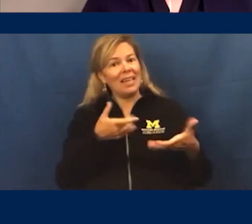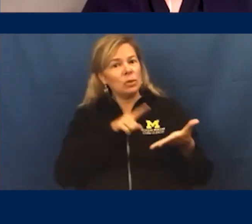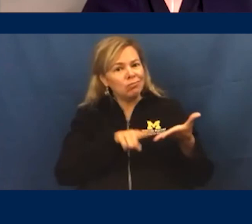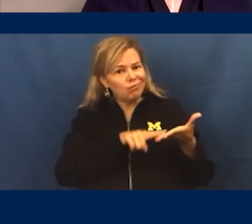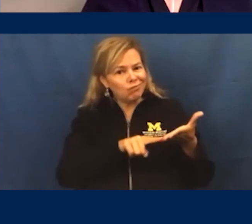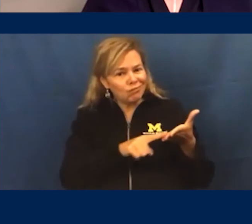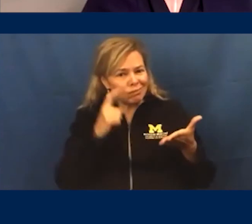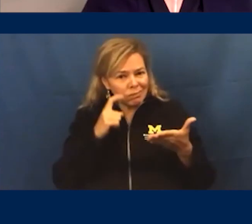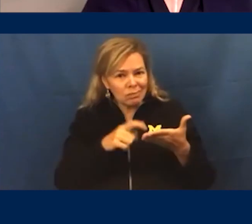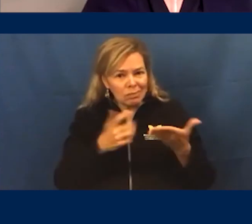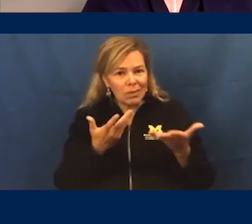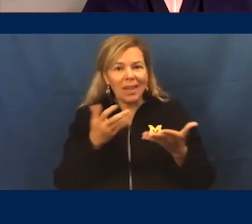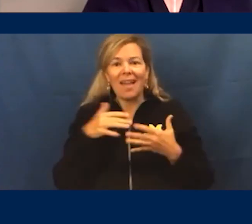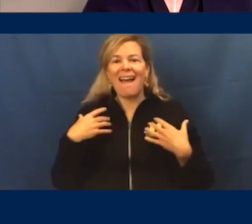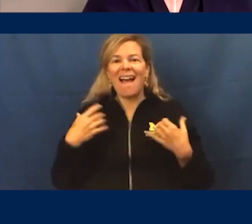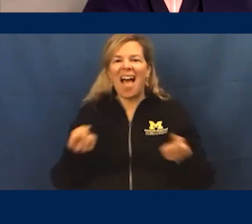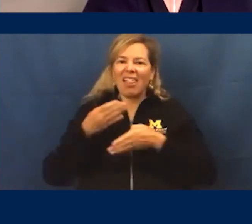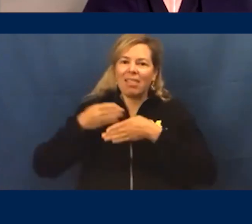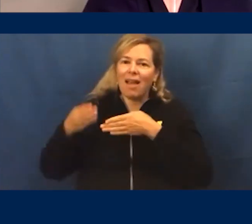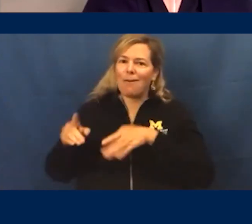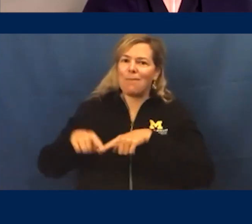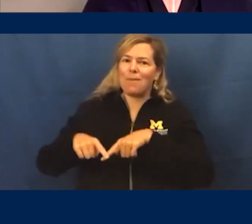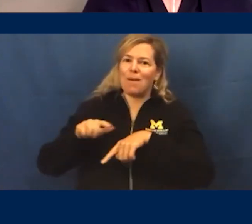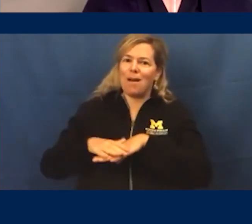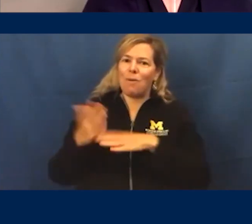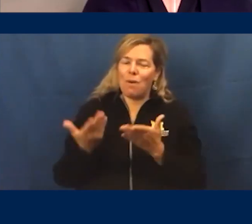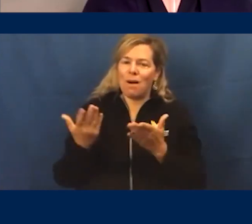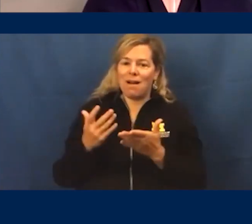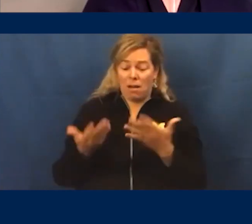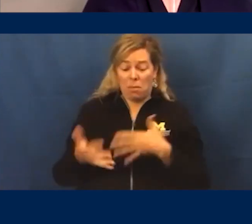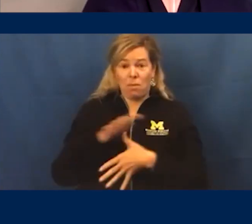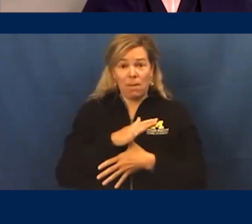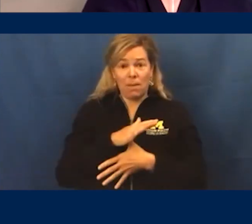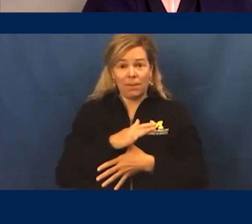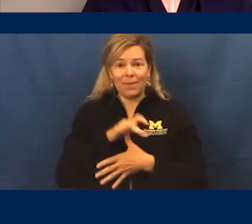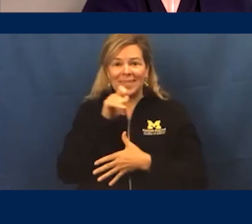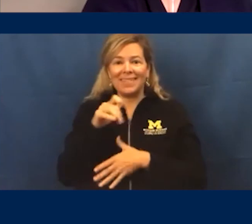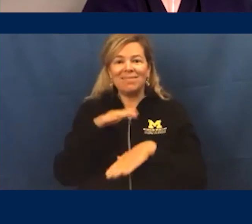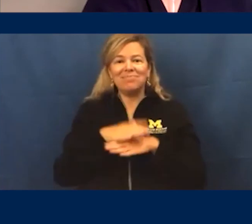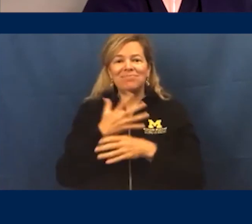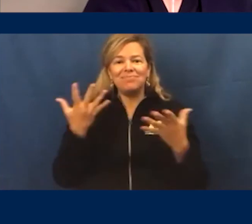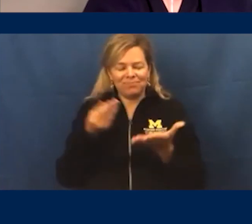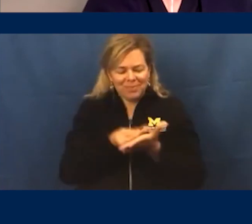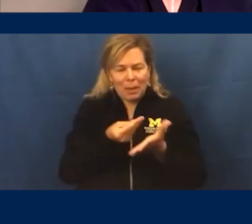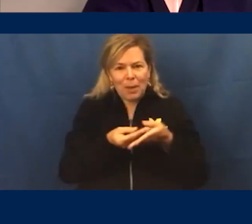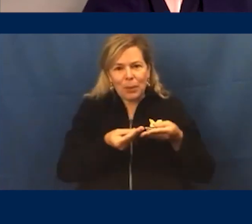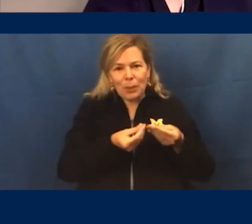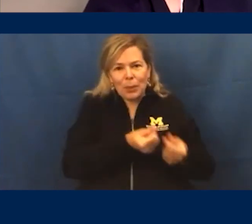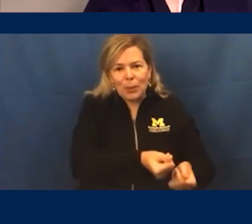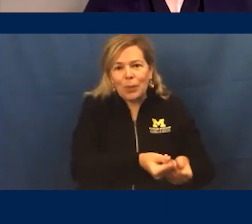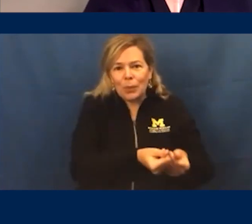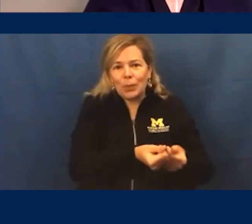was that health outcomes depended primarily not on the amount of money that was spent in healthcare,